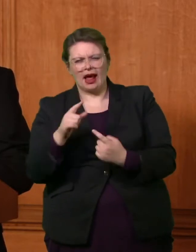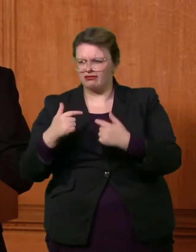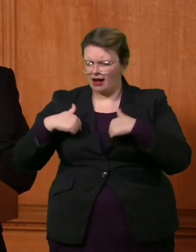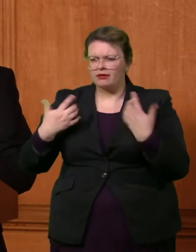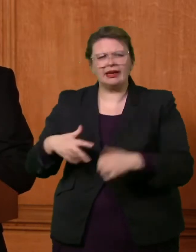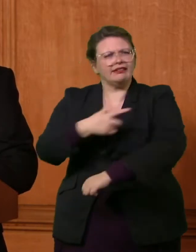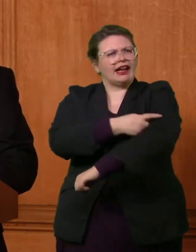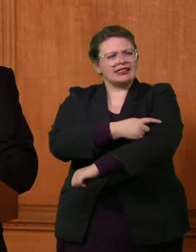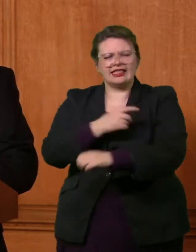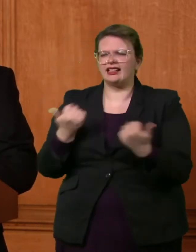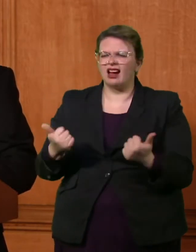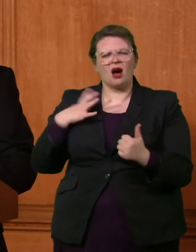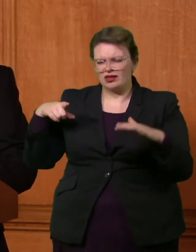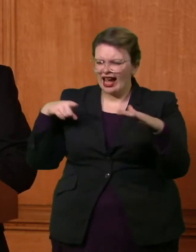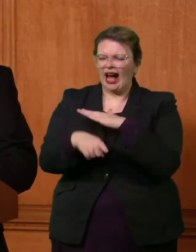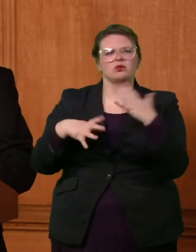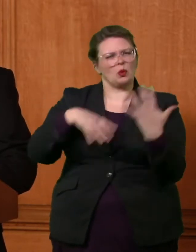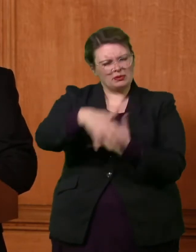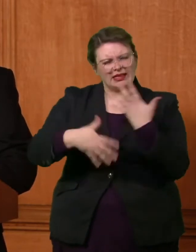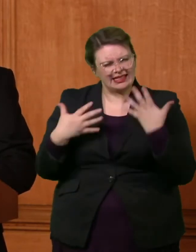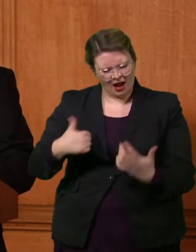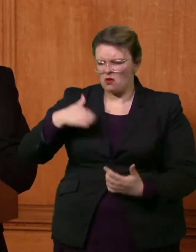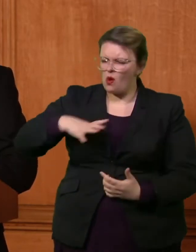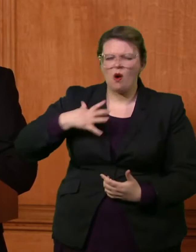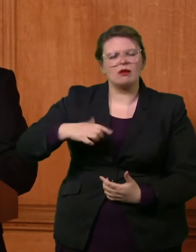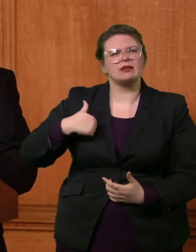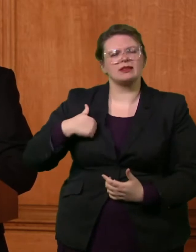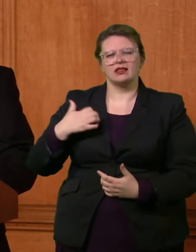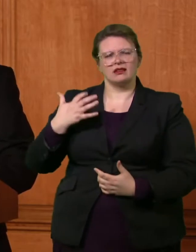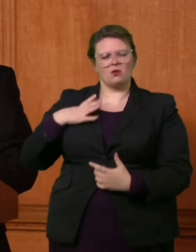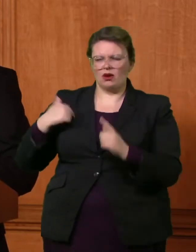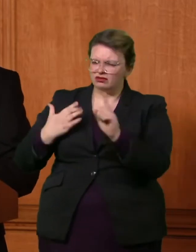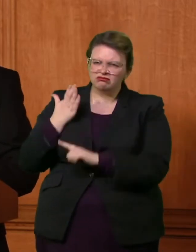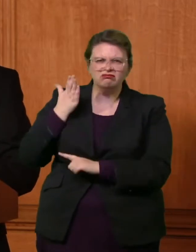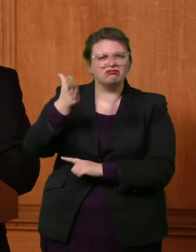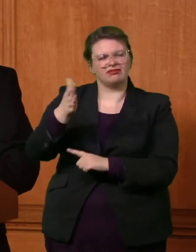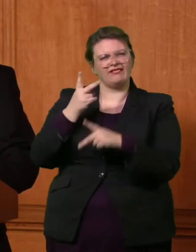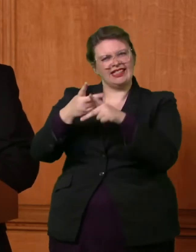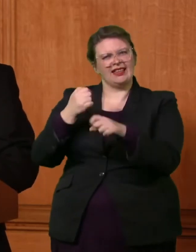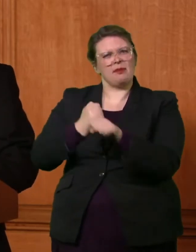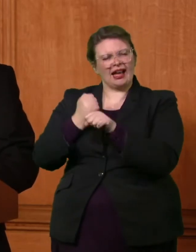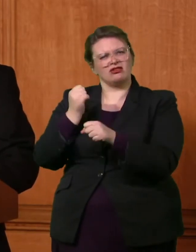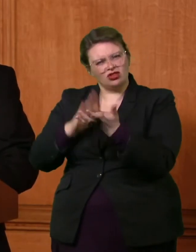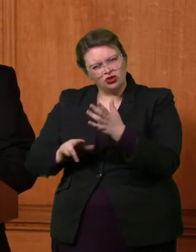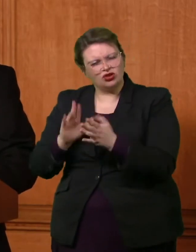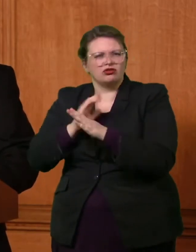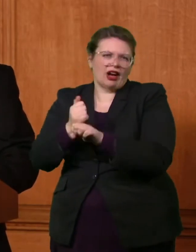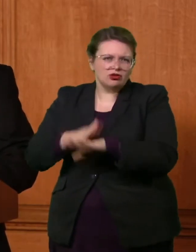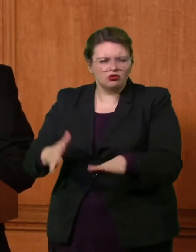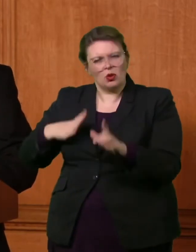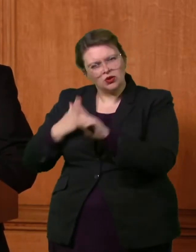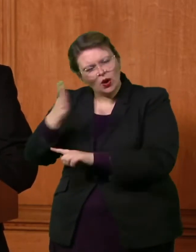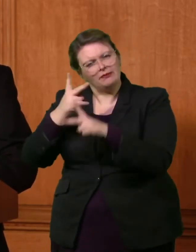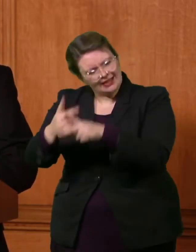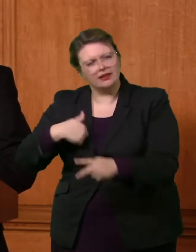rules? Can I go and see my grandchildren? Can I do X, Y, and Z? And the answer to